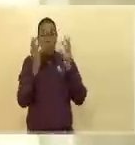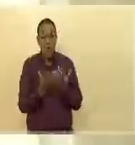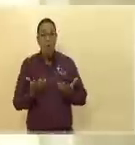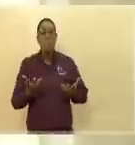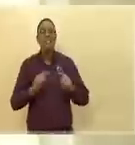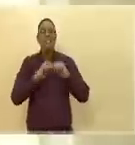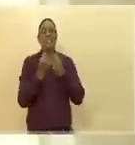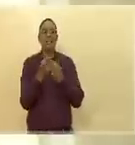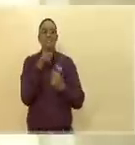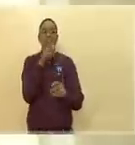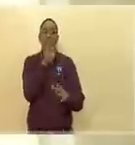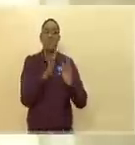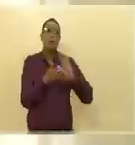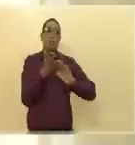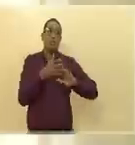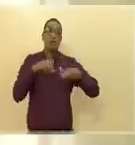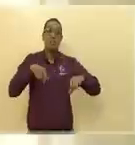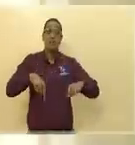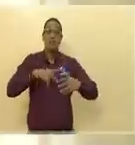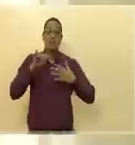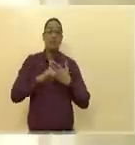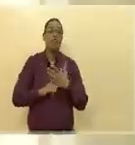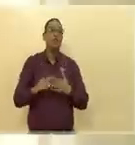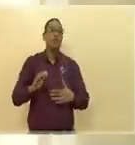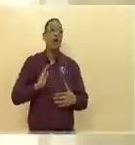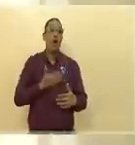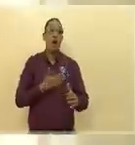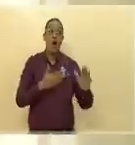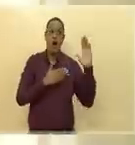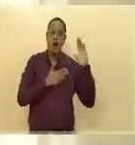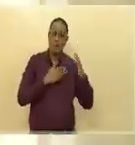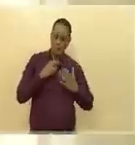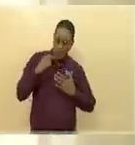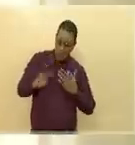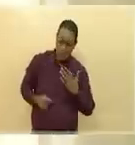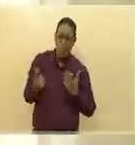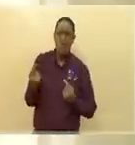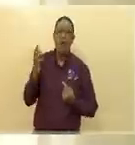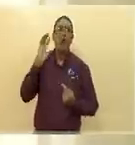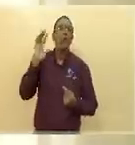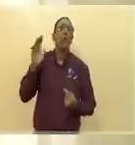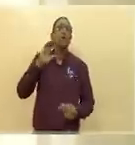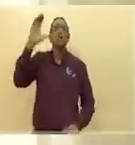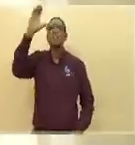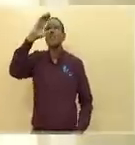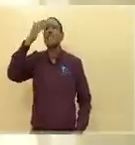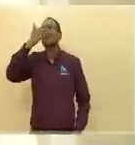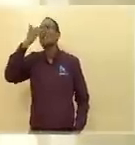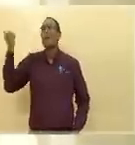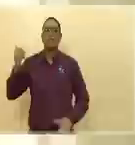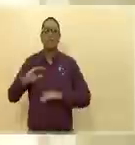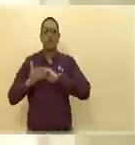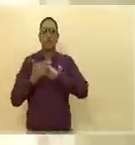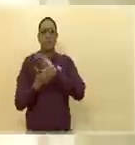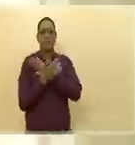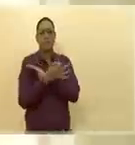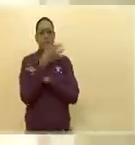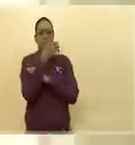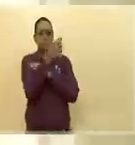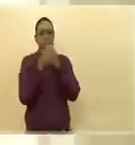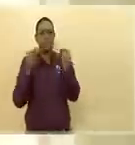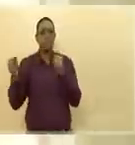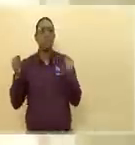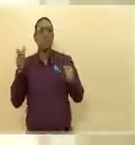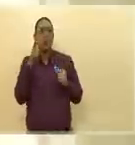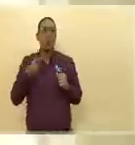the team that will execute on this, on our commitments, will be leveraging the best of Jamaican talent, who themselves